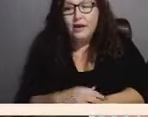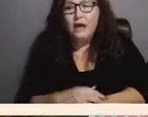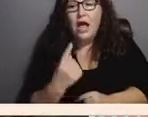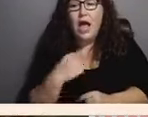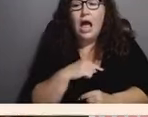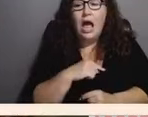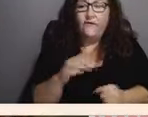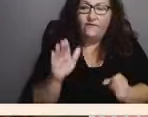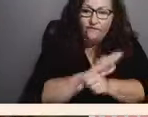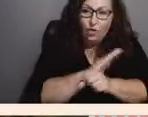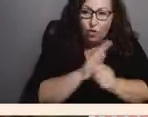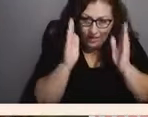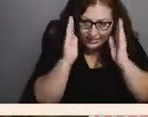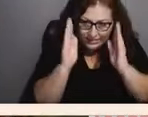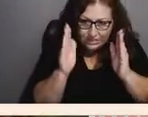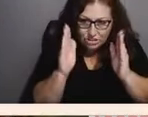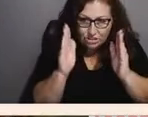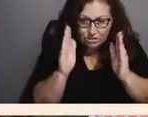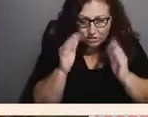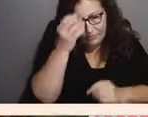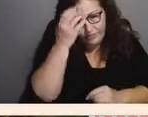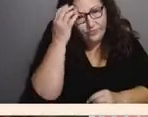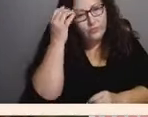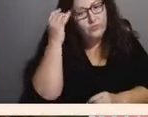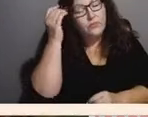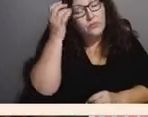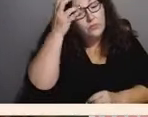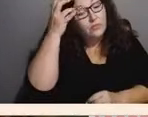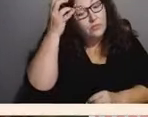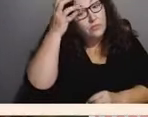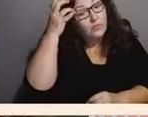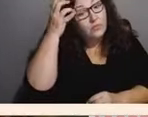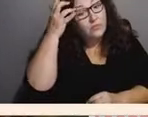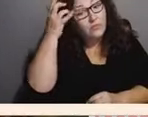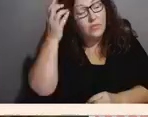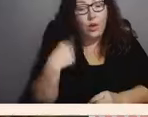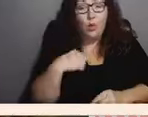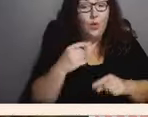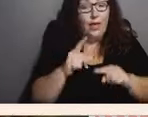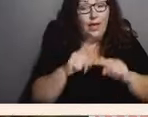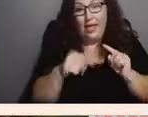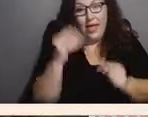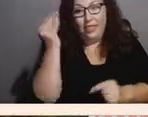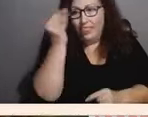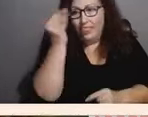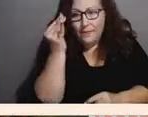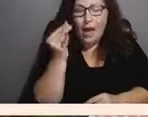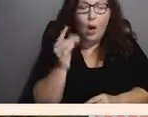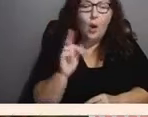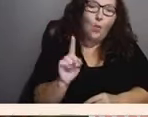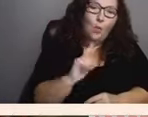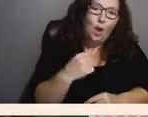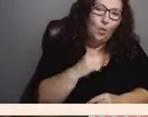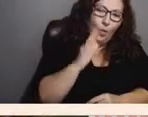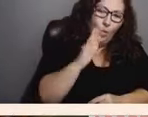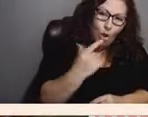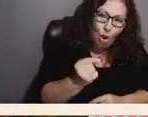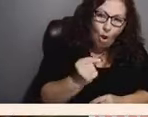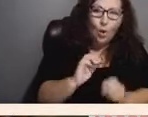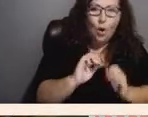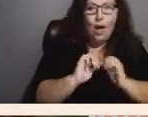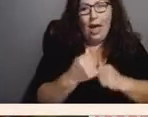undivided attention. We cannot think about where we're going, how we're